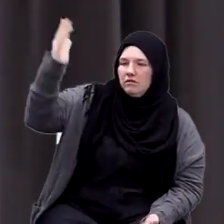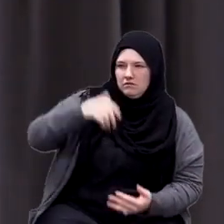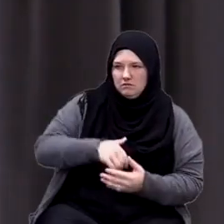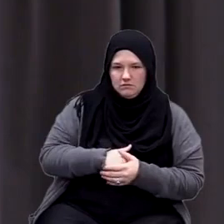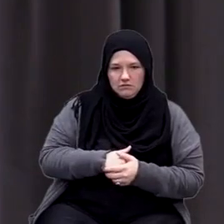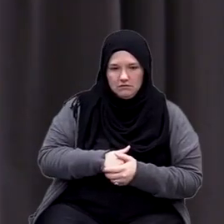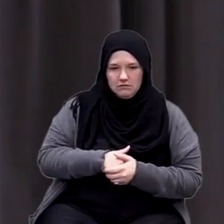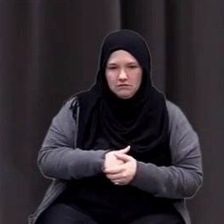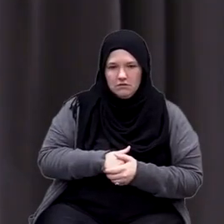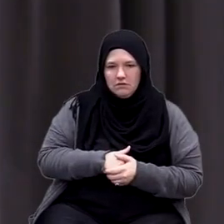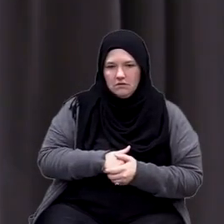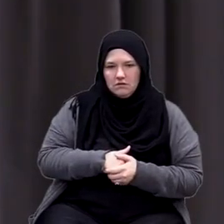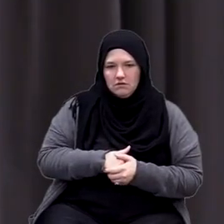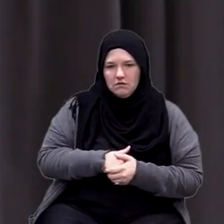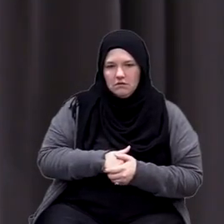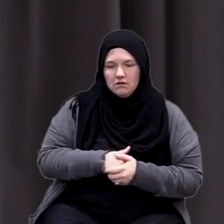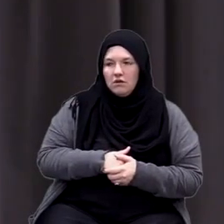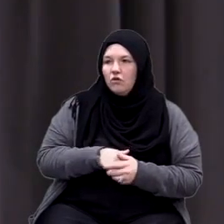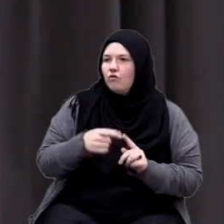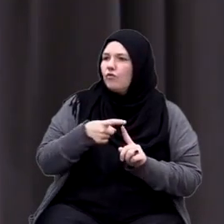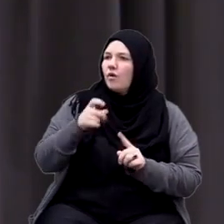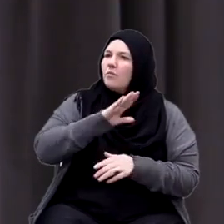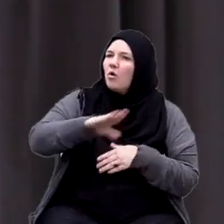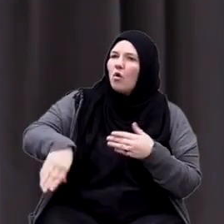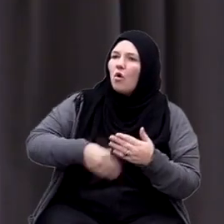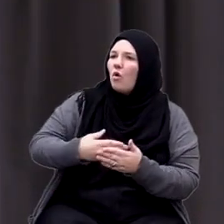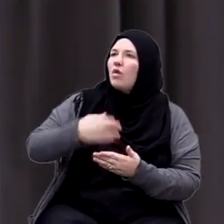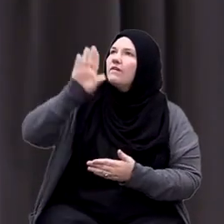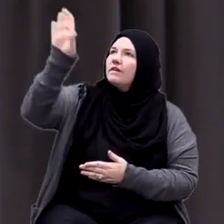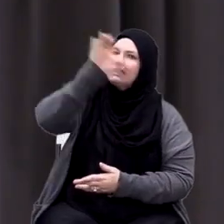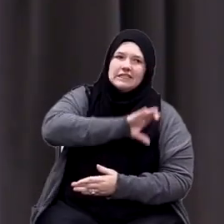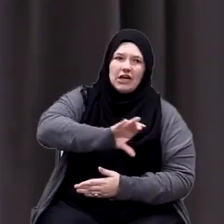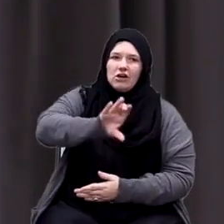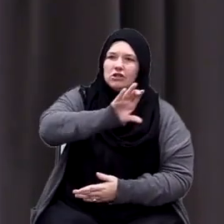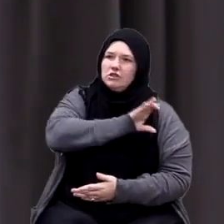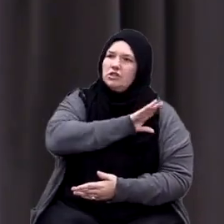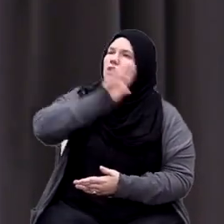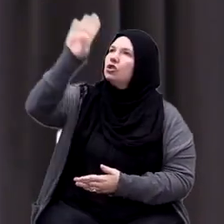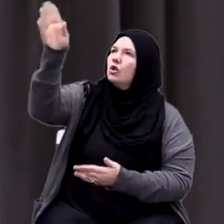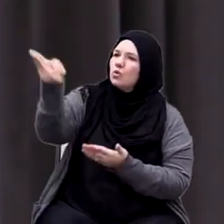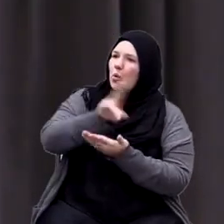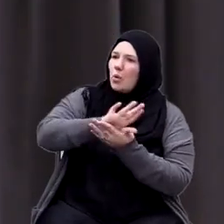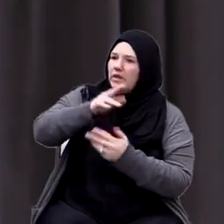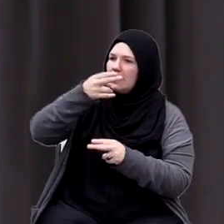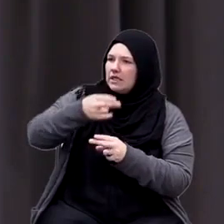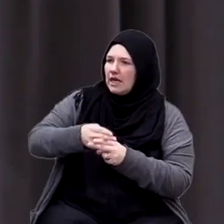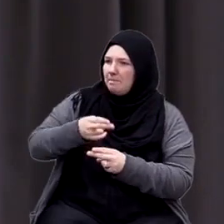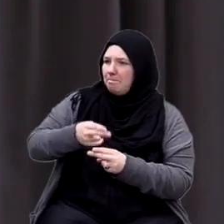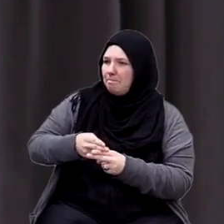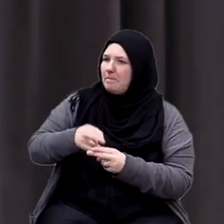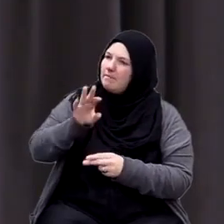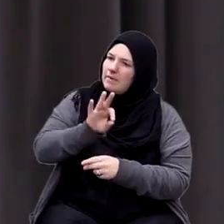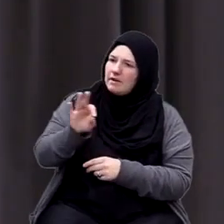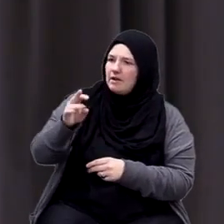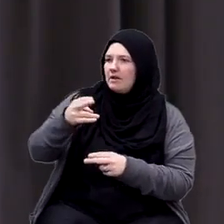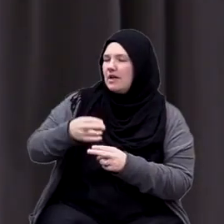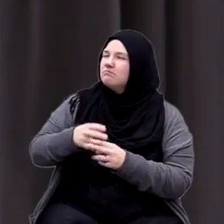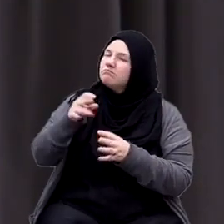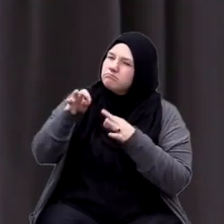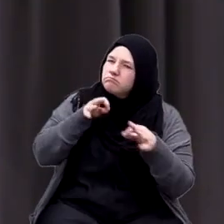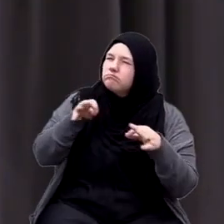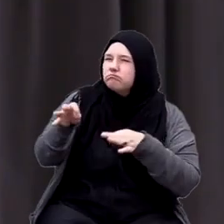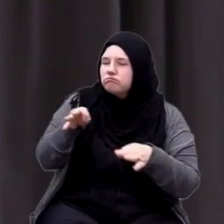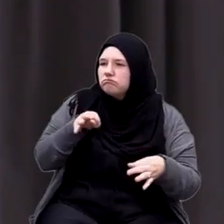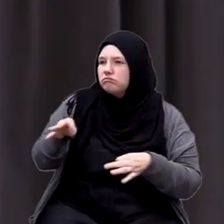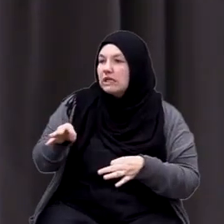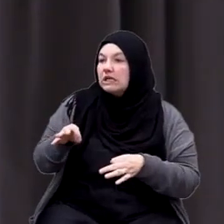with all of His holy names and holy attributes. It is not enough